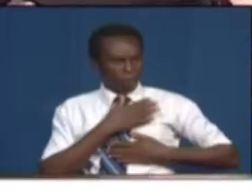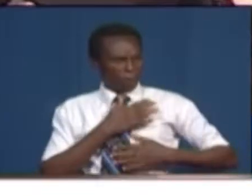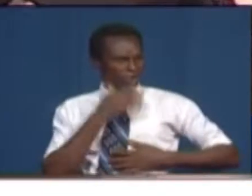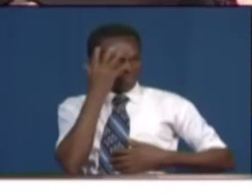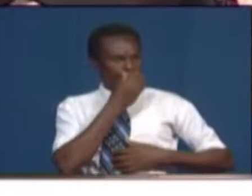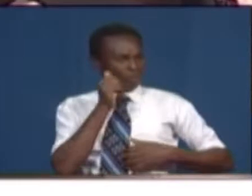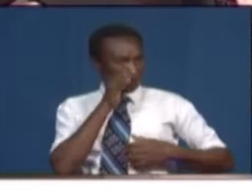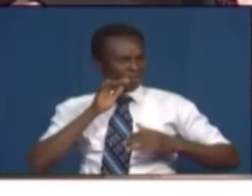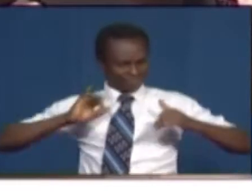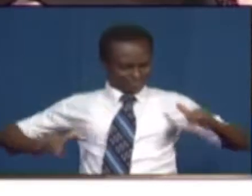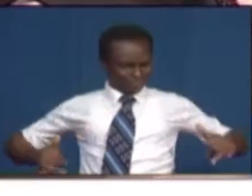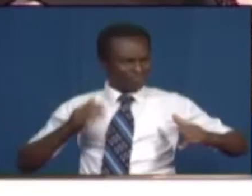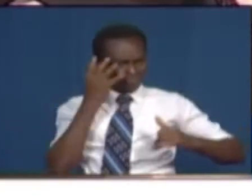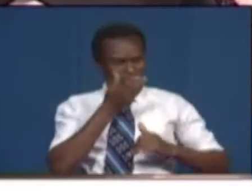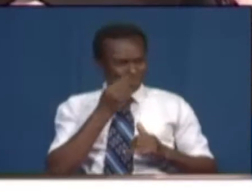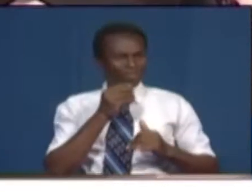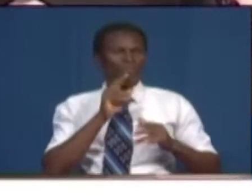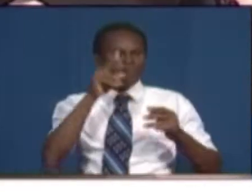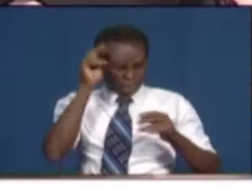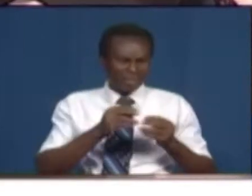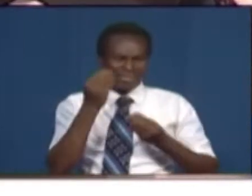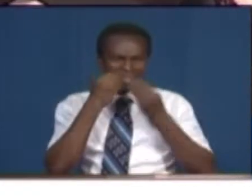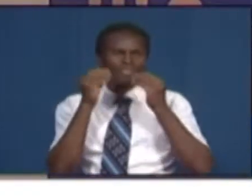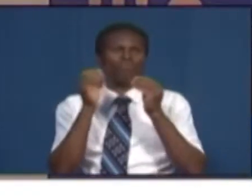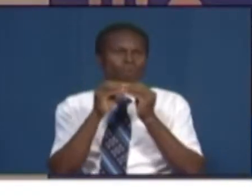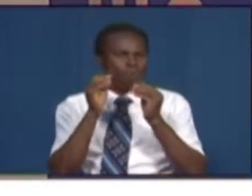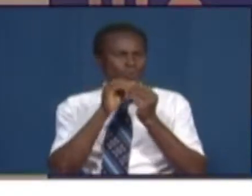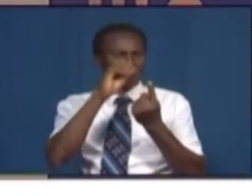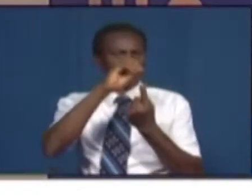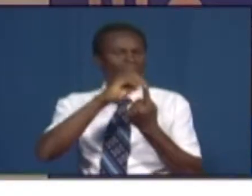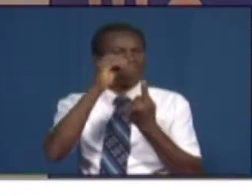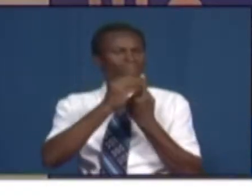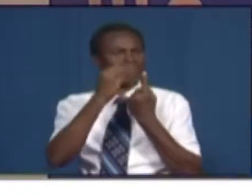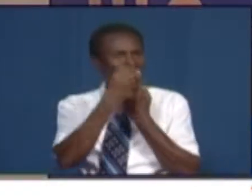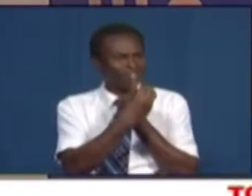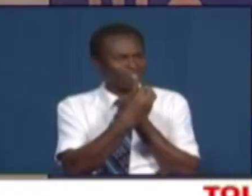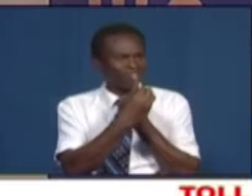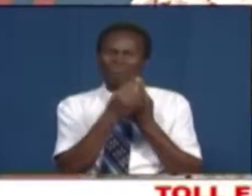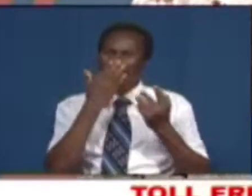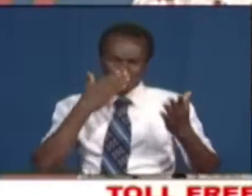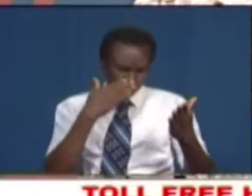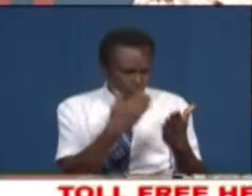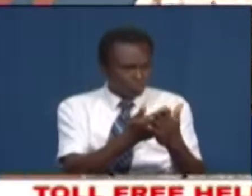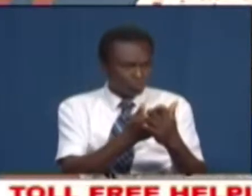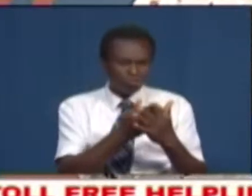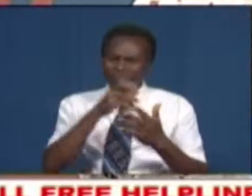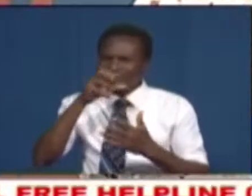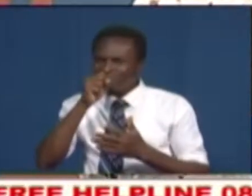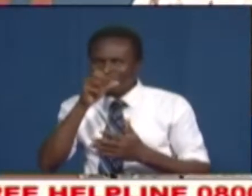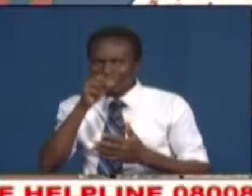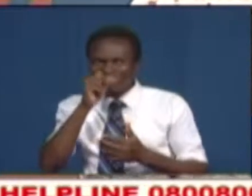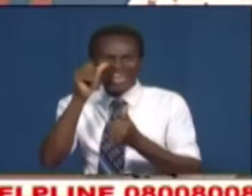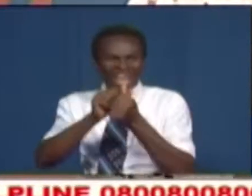You must eat a lot of vegetables, especially fruits. Wow. We have our bananas there. Do you eat banana? You must eat banana every